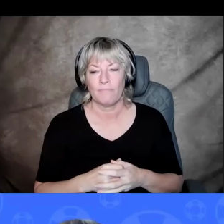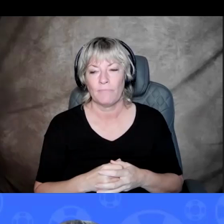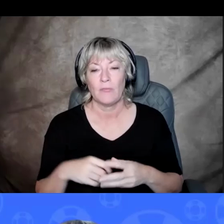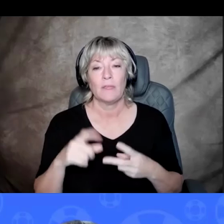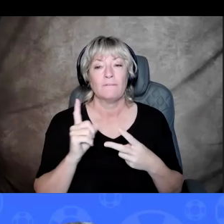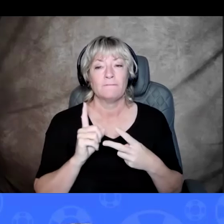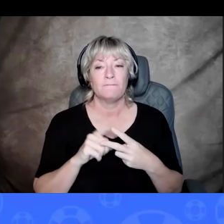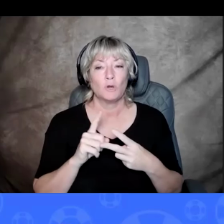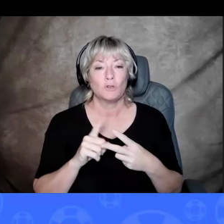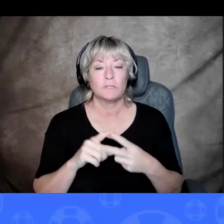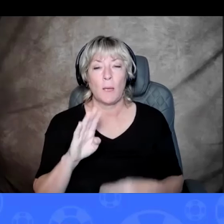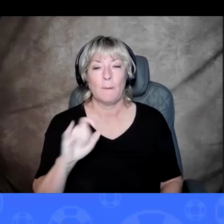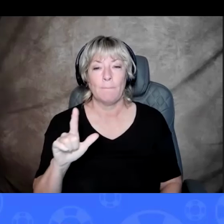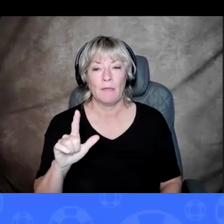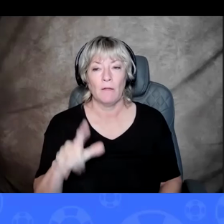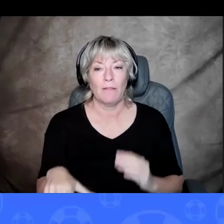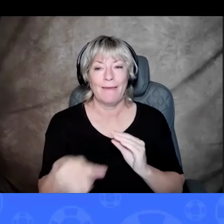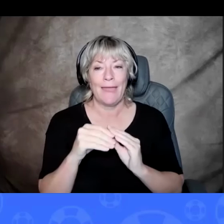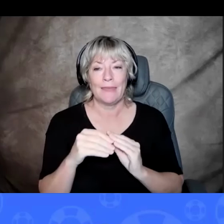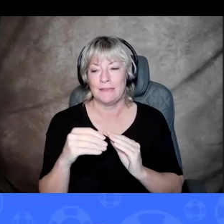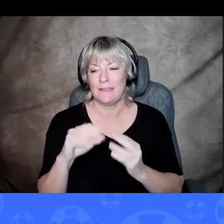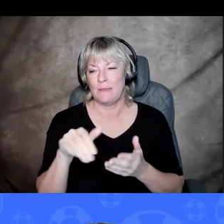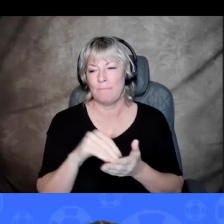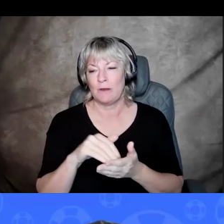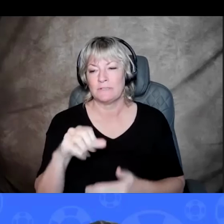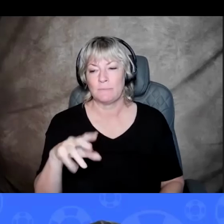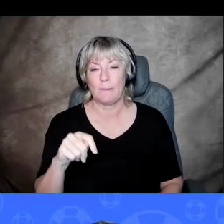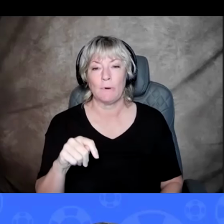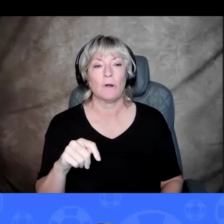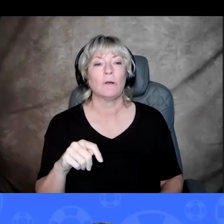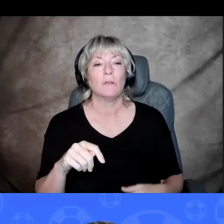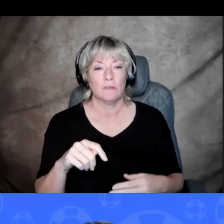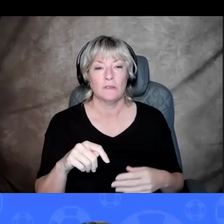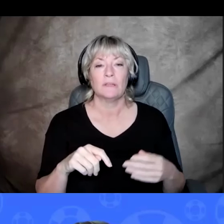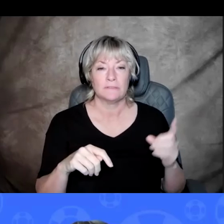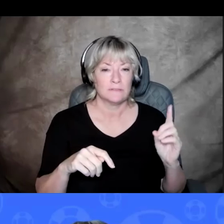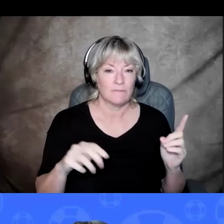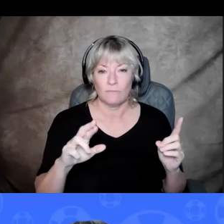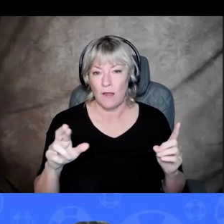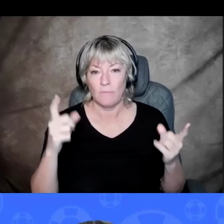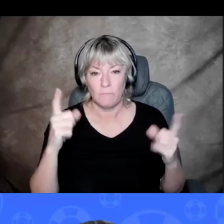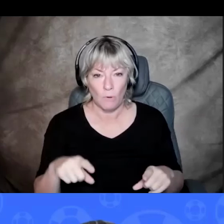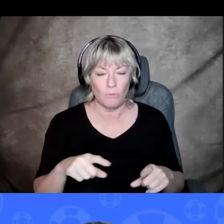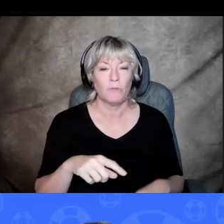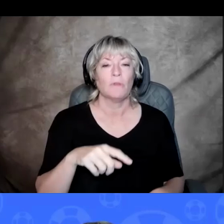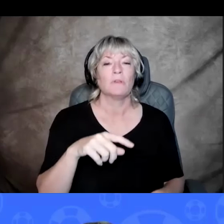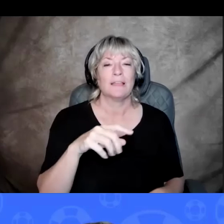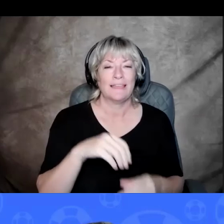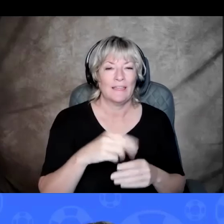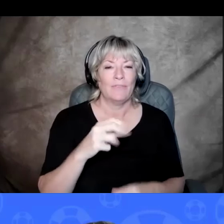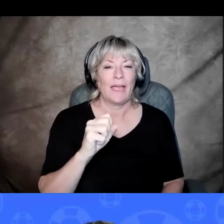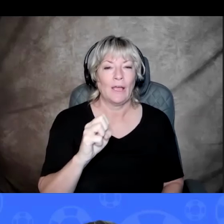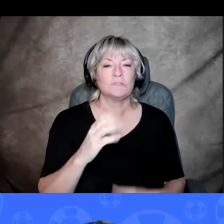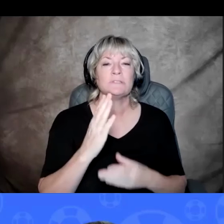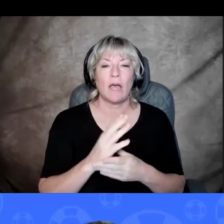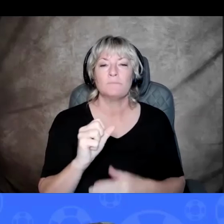First is a bill that was introduced mid-September. It's bipartisan in the House from Representatives Raskin and Bacon. It's called the Stop Suicide Act,